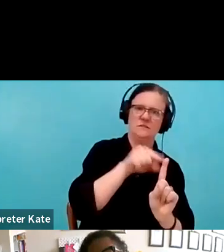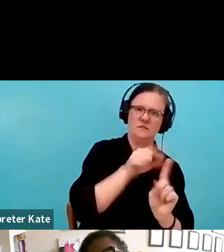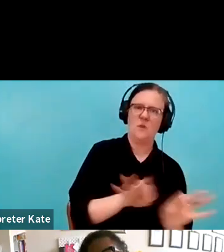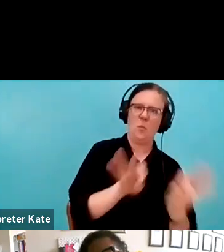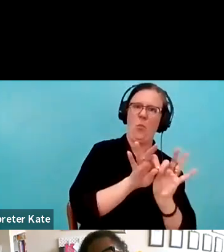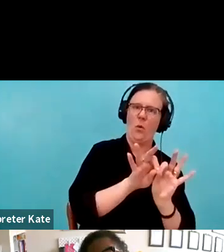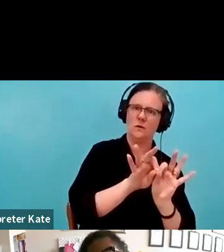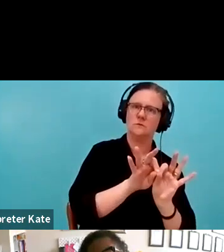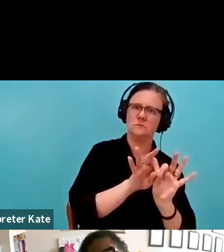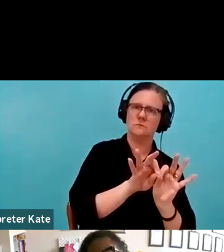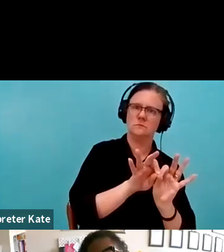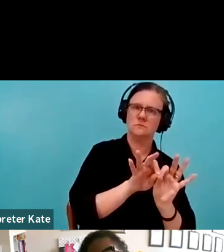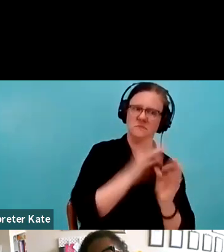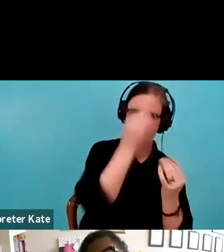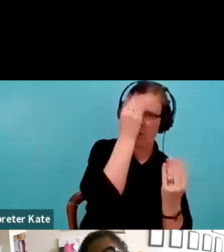really kind of think about.